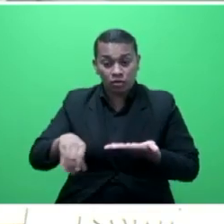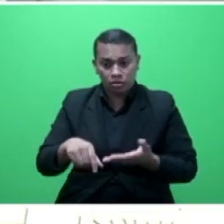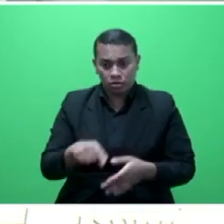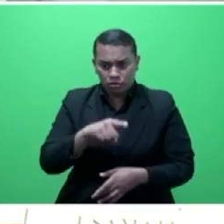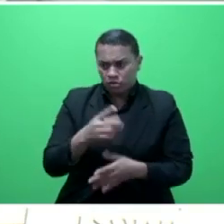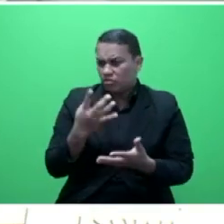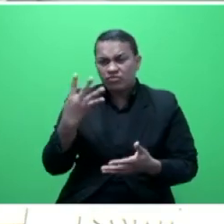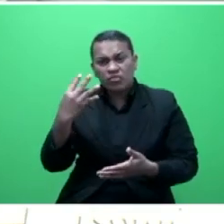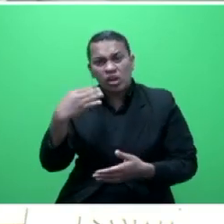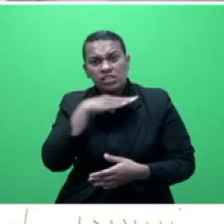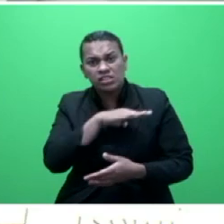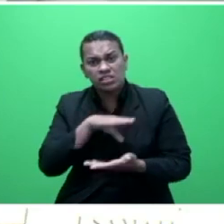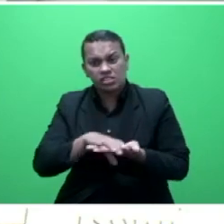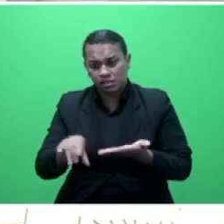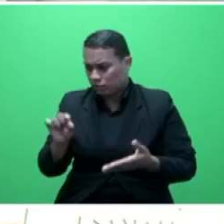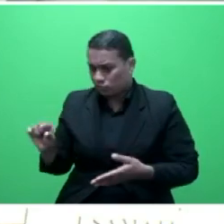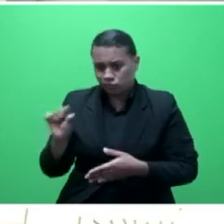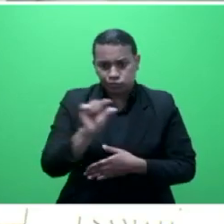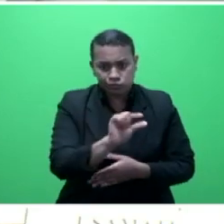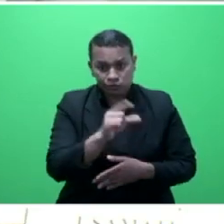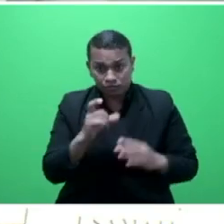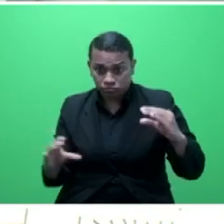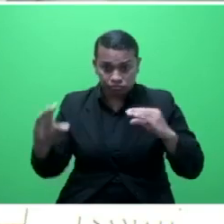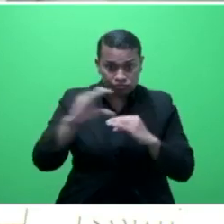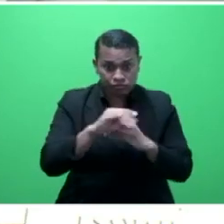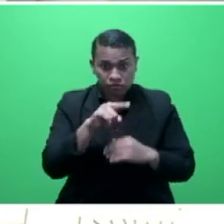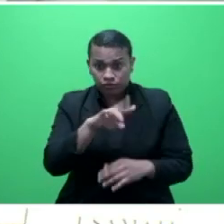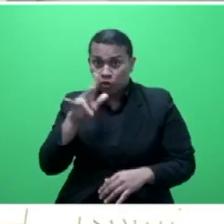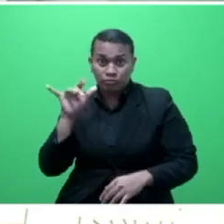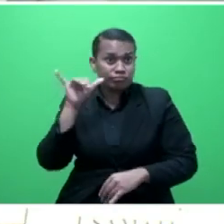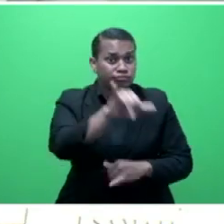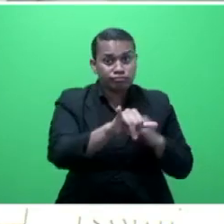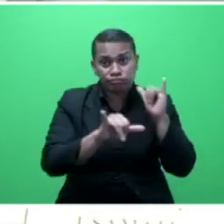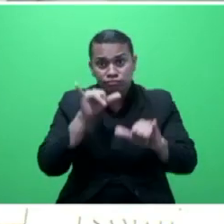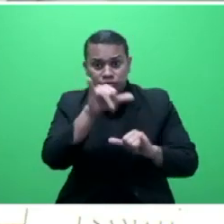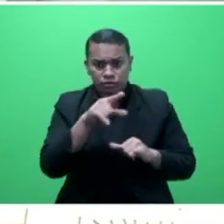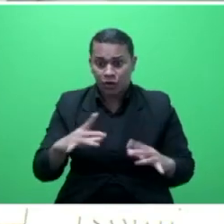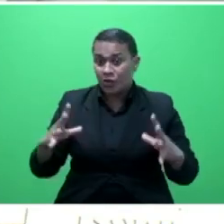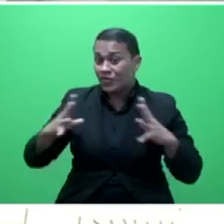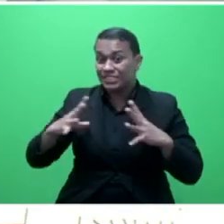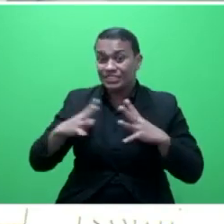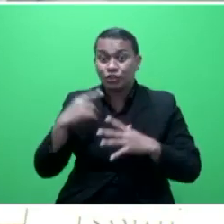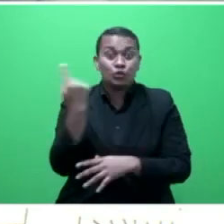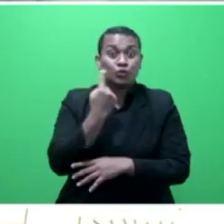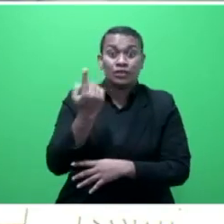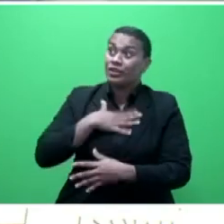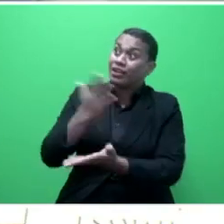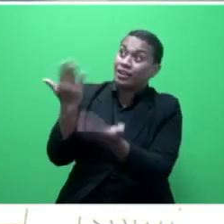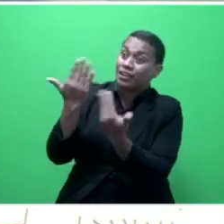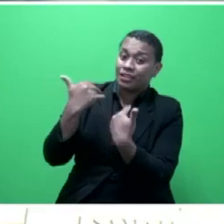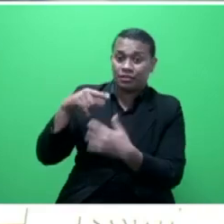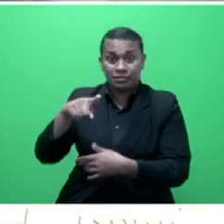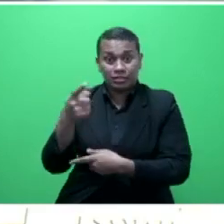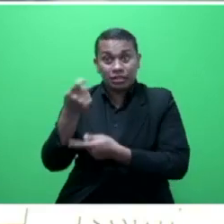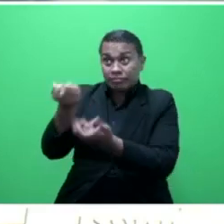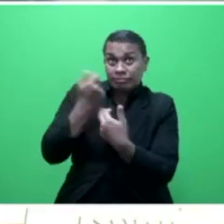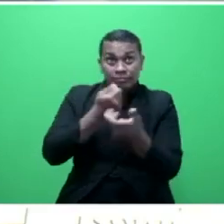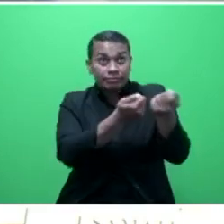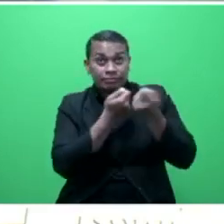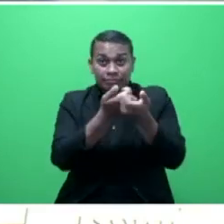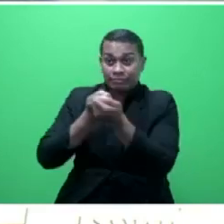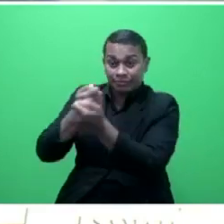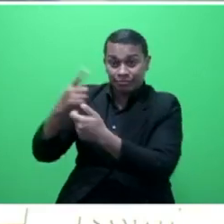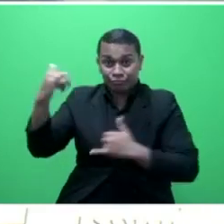towards tourism packages, including flights, hotels, meals, and beverages. This, what we call the Fiji